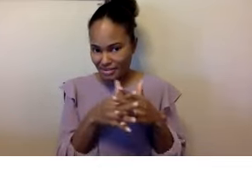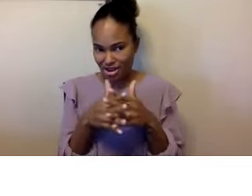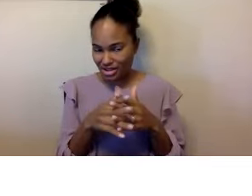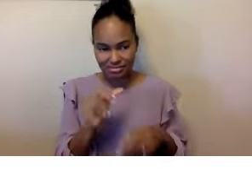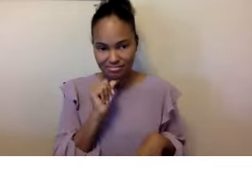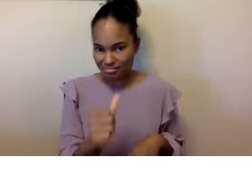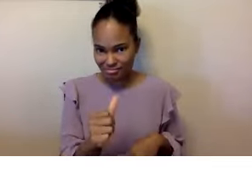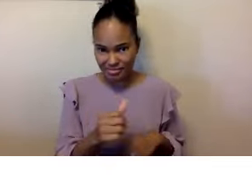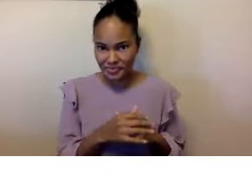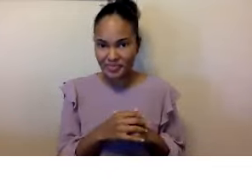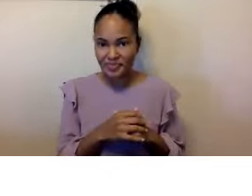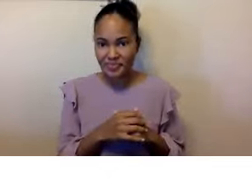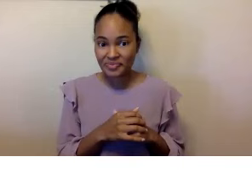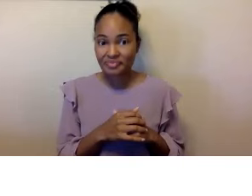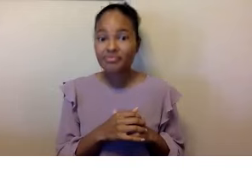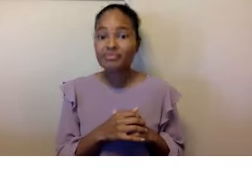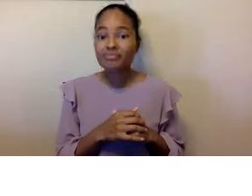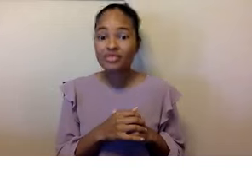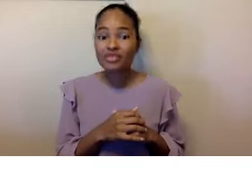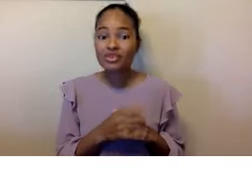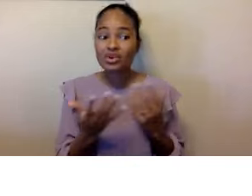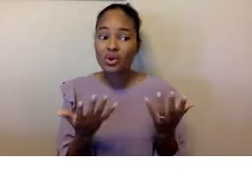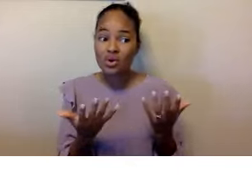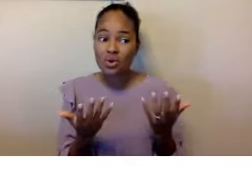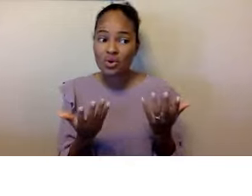And I think as a result of that,